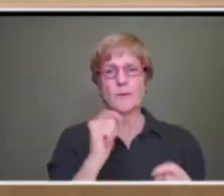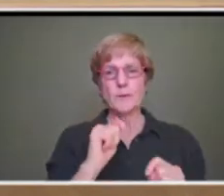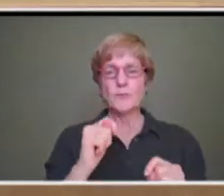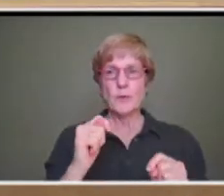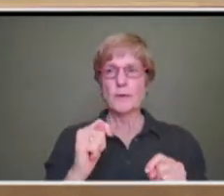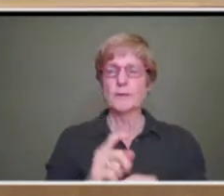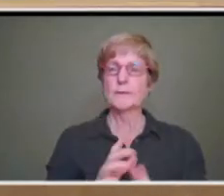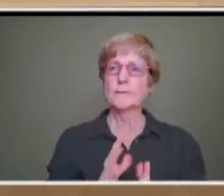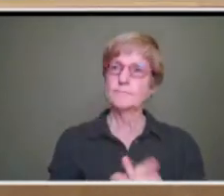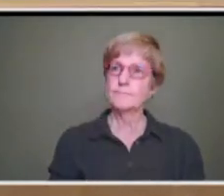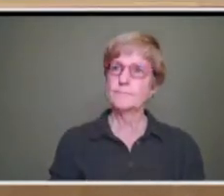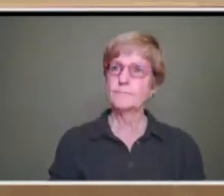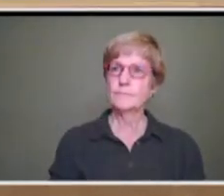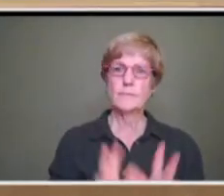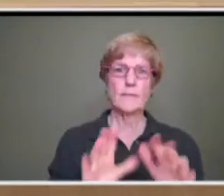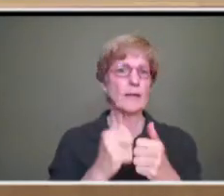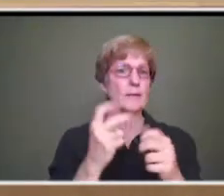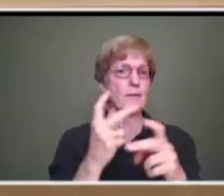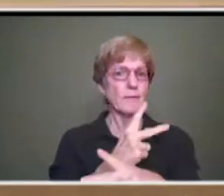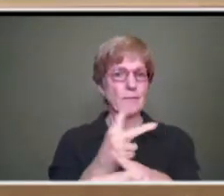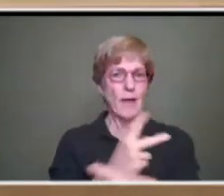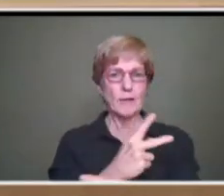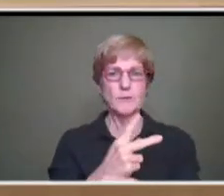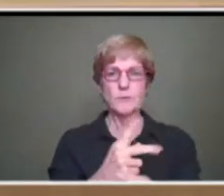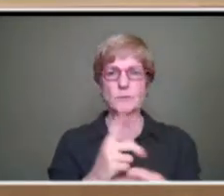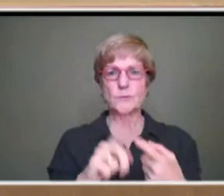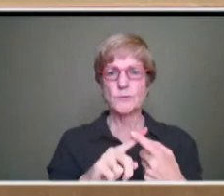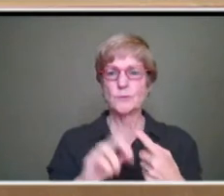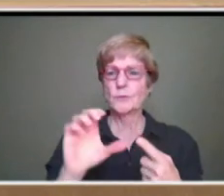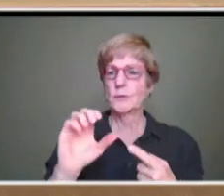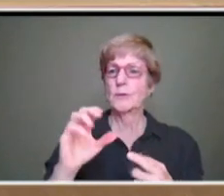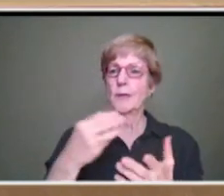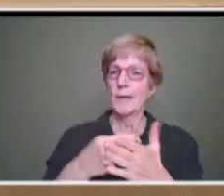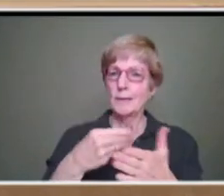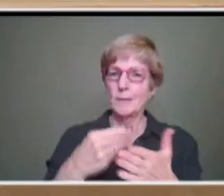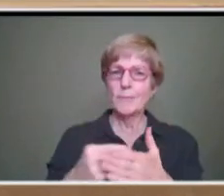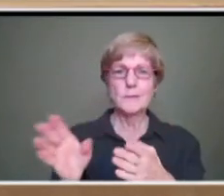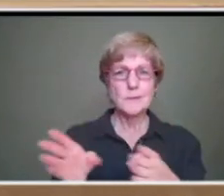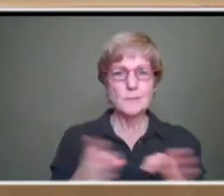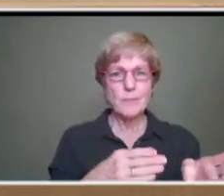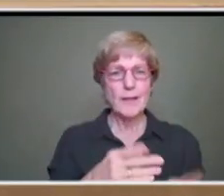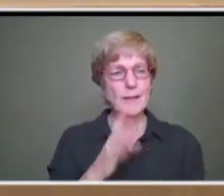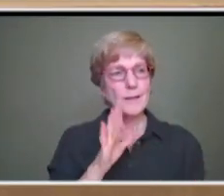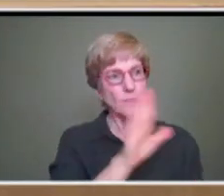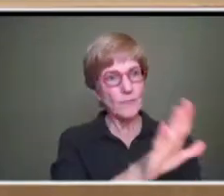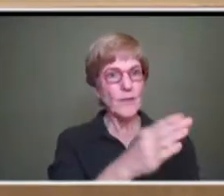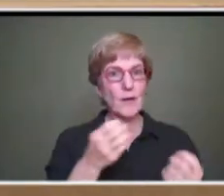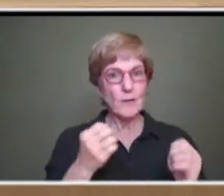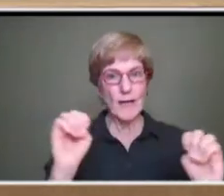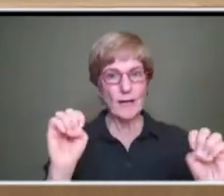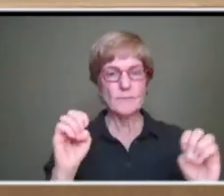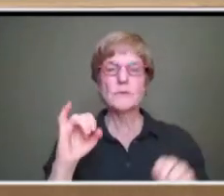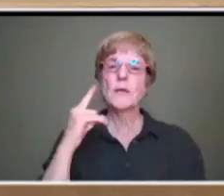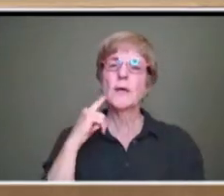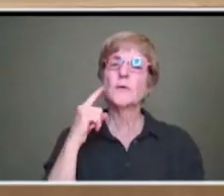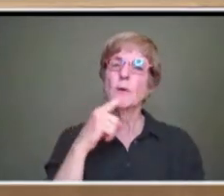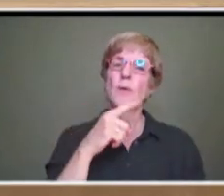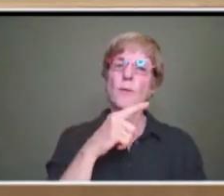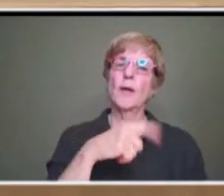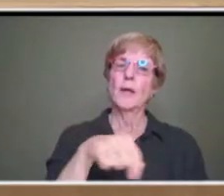they Factor these into Capital planning and other elements of of their efforts I know they're a bit